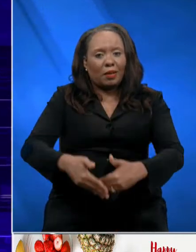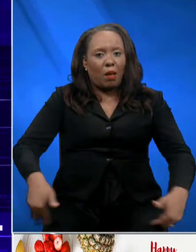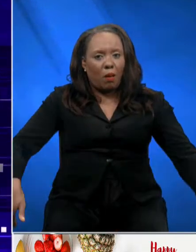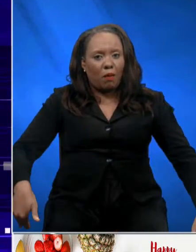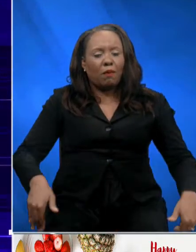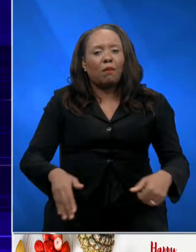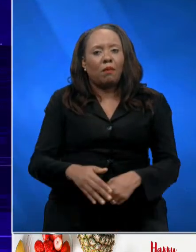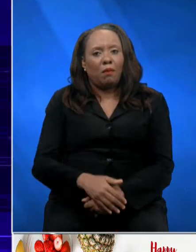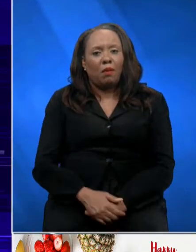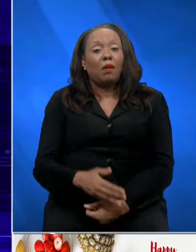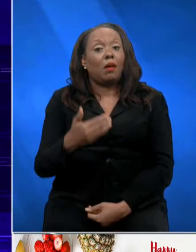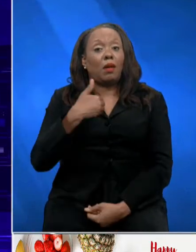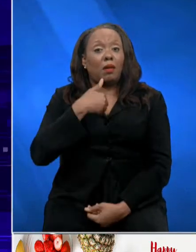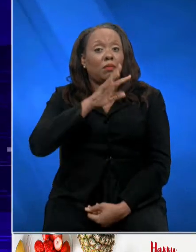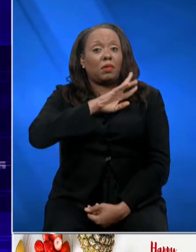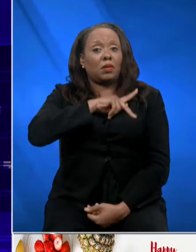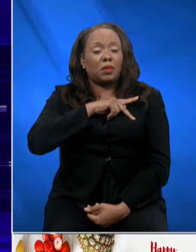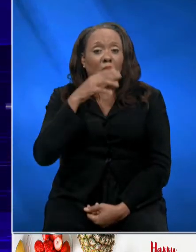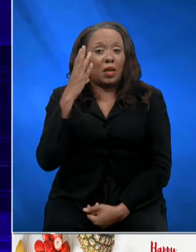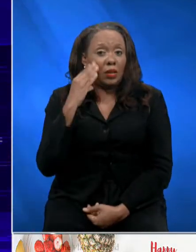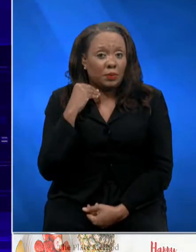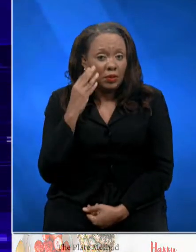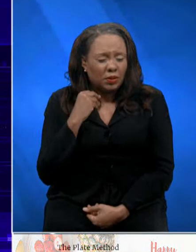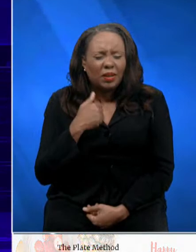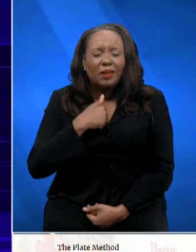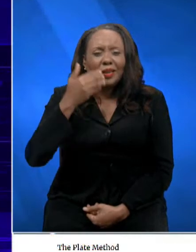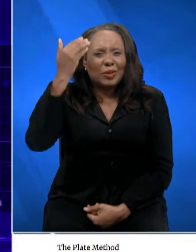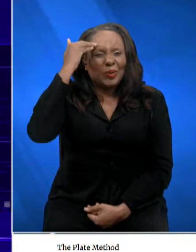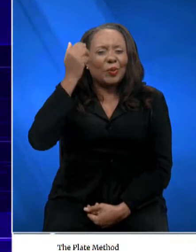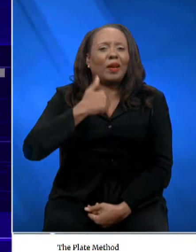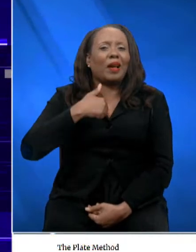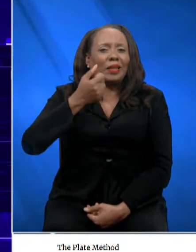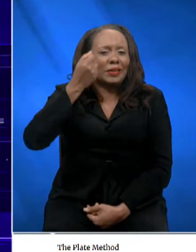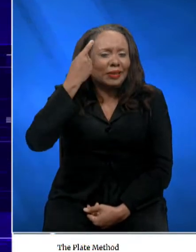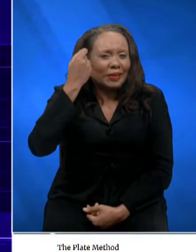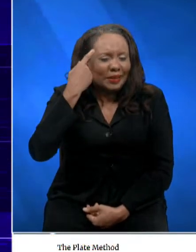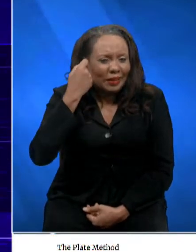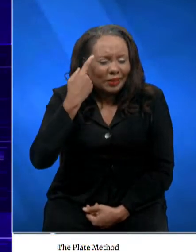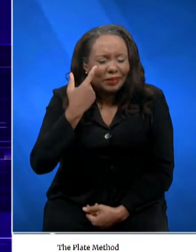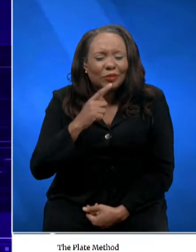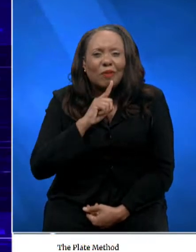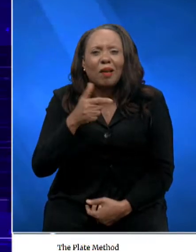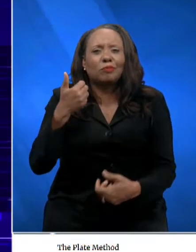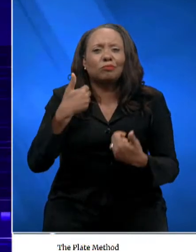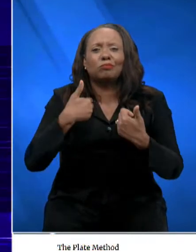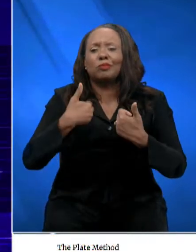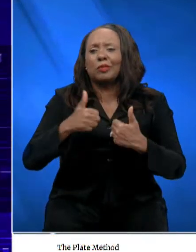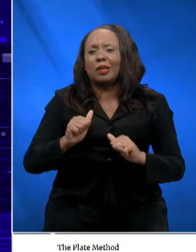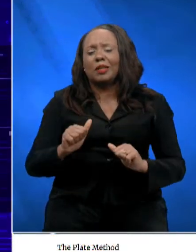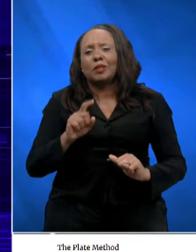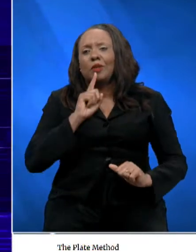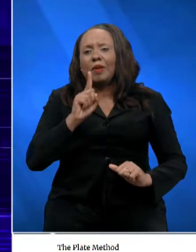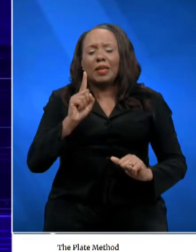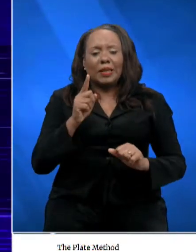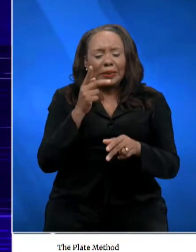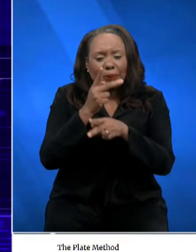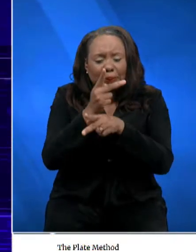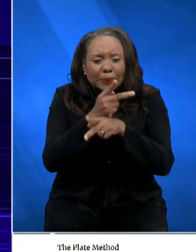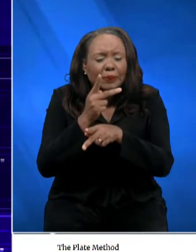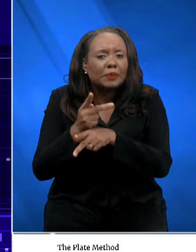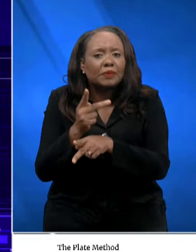have personal experiences in knowing what it's all about. So I try very hard to, just to be as careful as I can